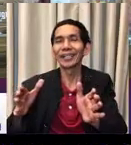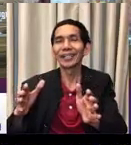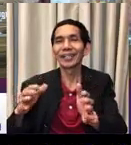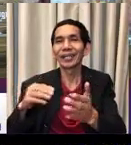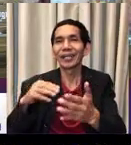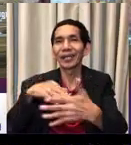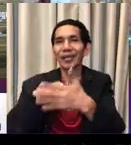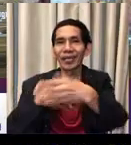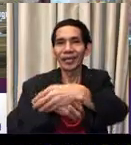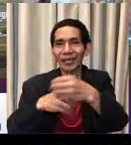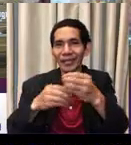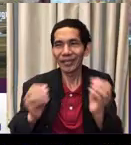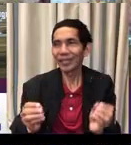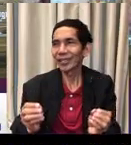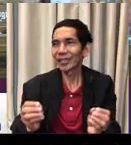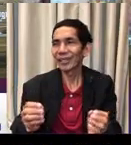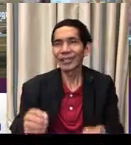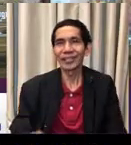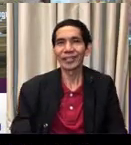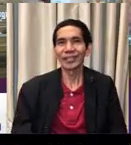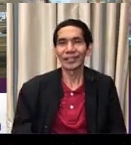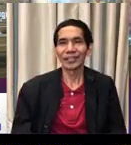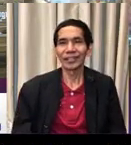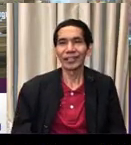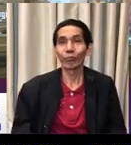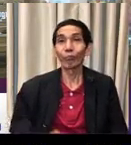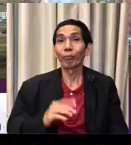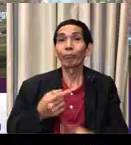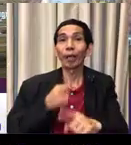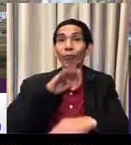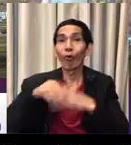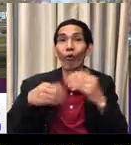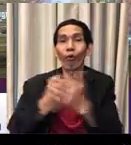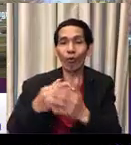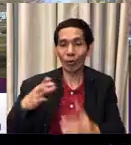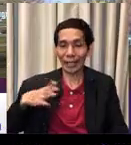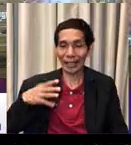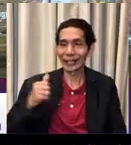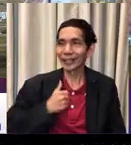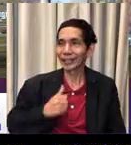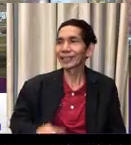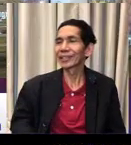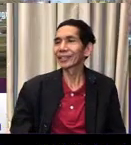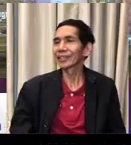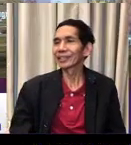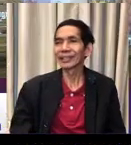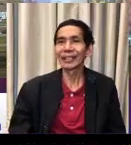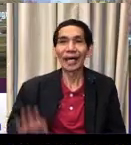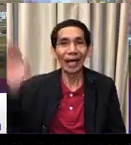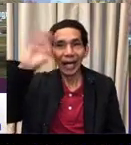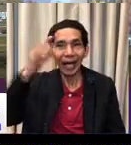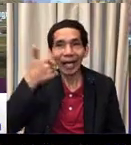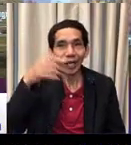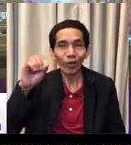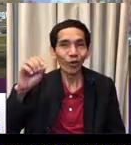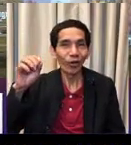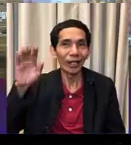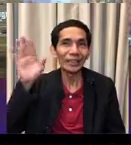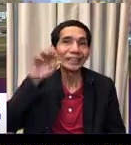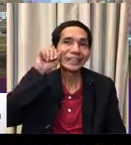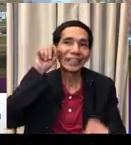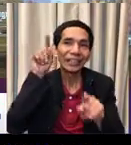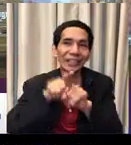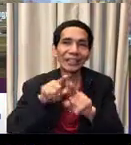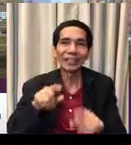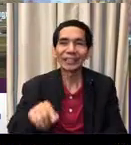Office, Burnaby, BC, Canada. Oh. Buksan ba natin? Oh, yan. Oh, hi yan. To Ate Glo, Ate